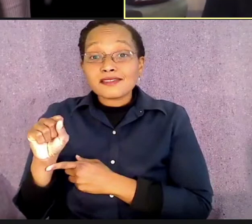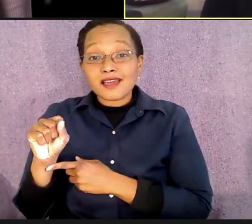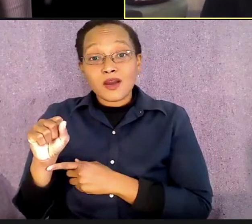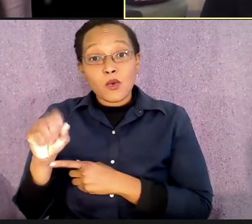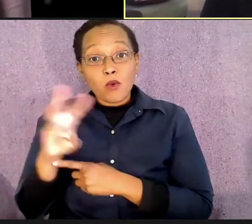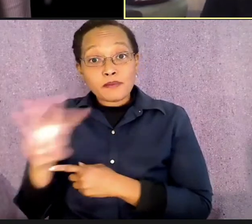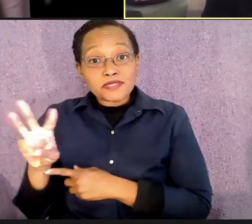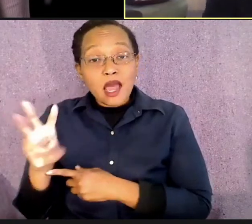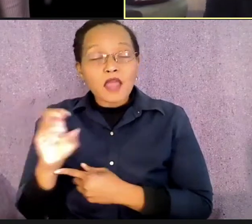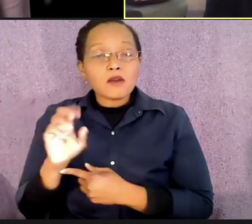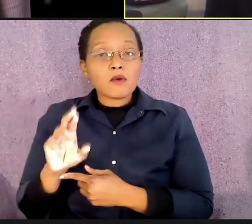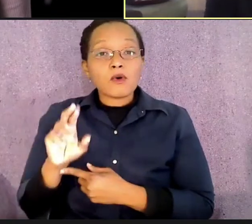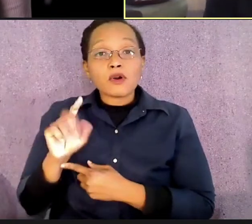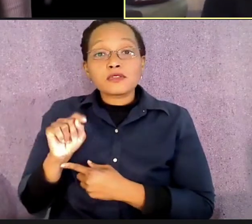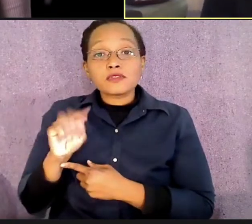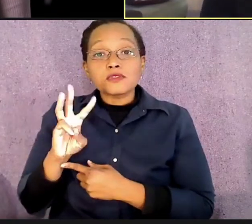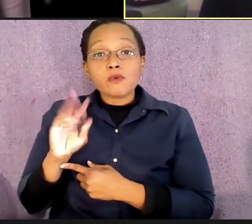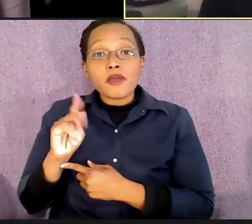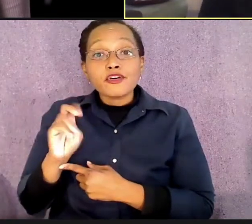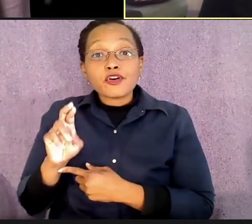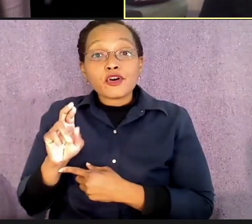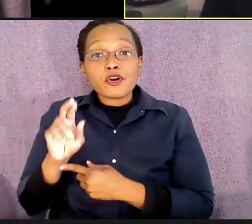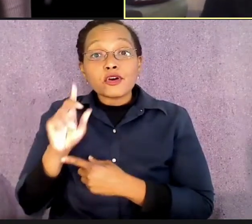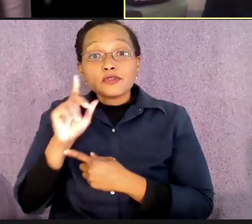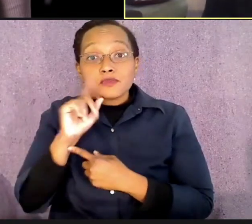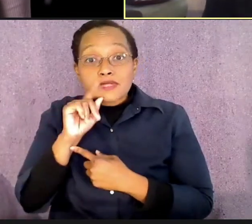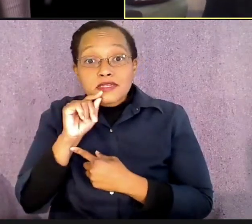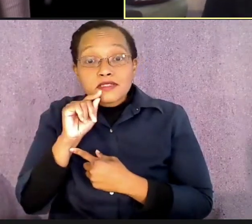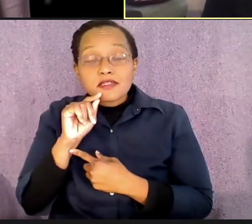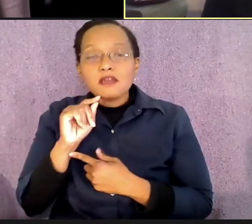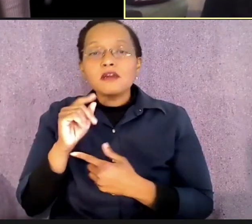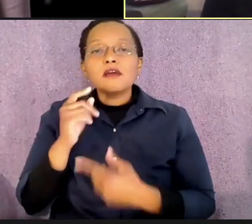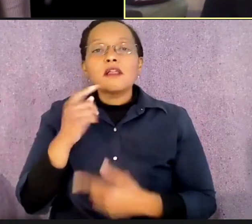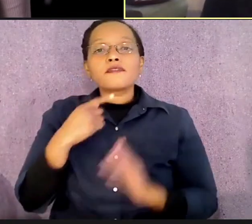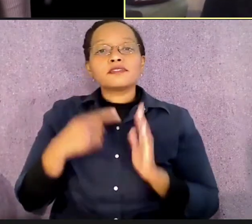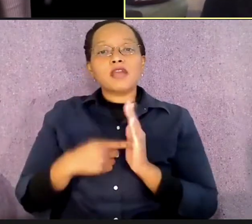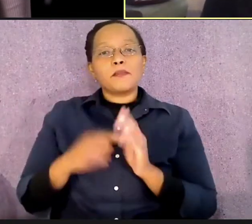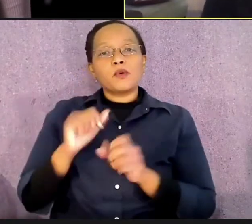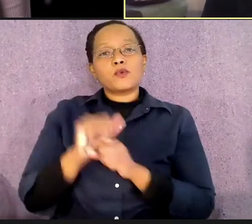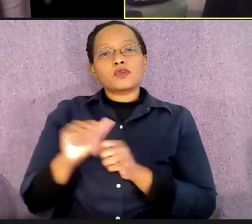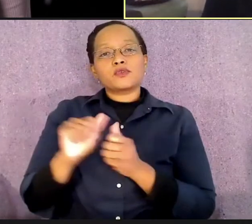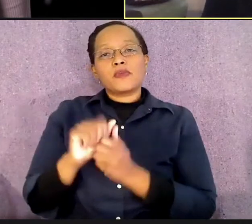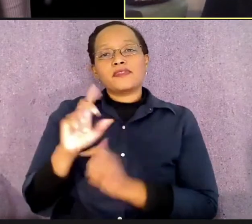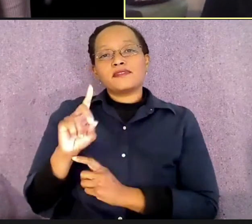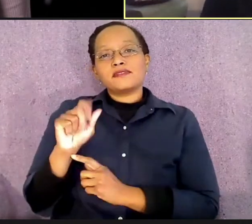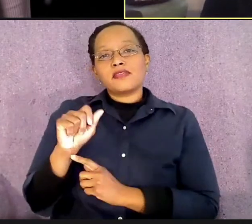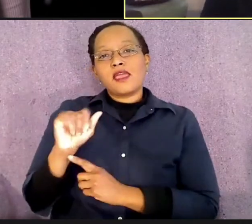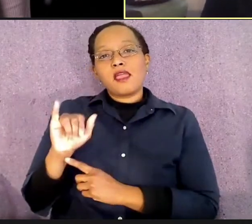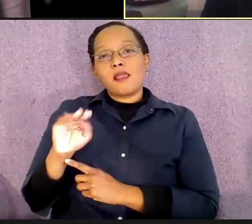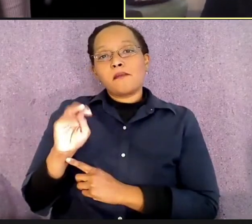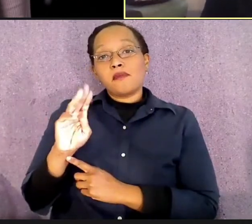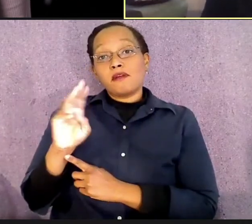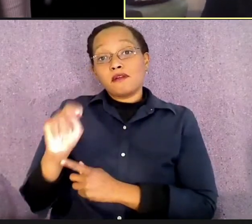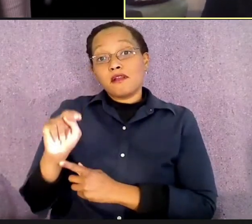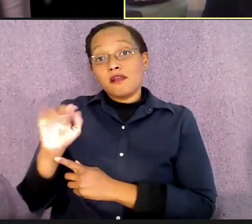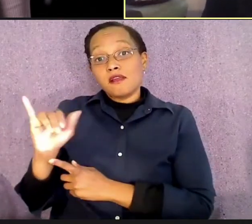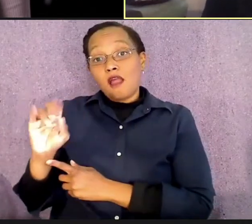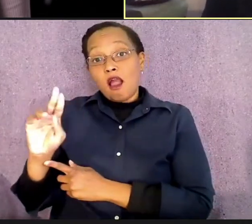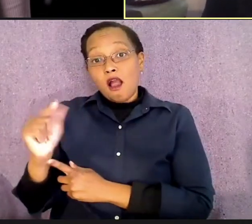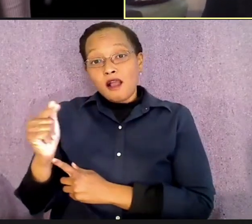it out there. So I think that like in that same episode, we talked to Damon Young, who runs the website Very Smart Brothers, and